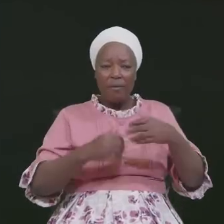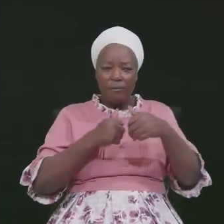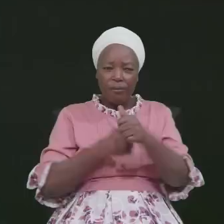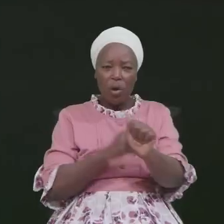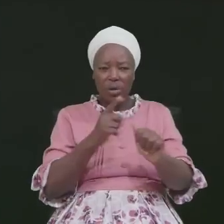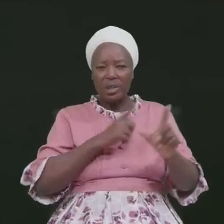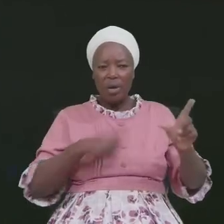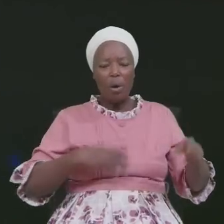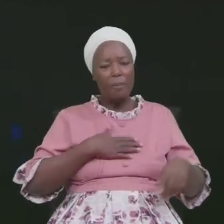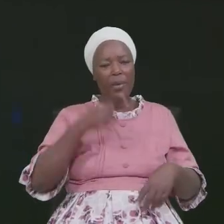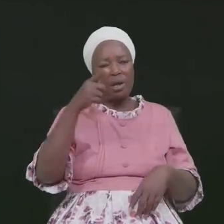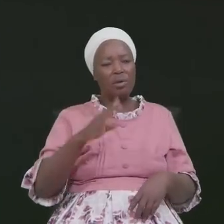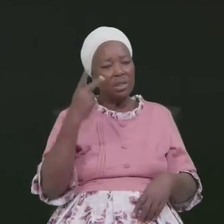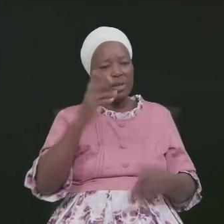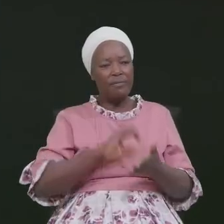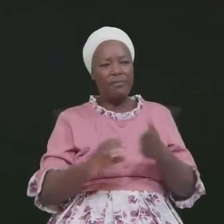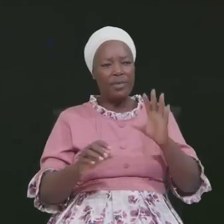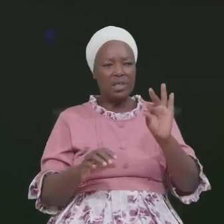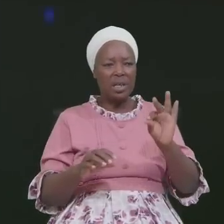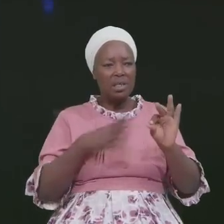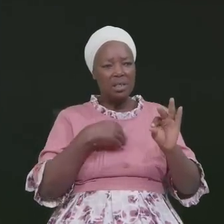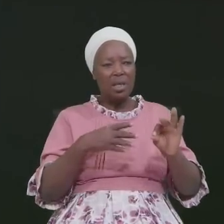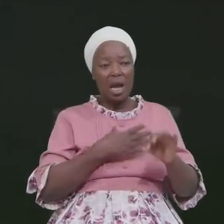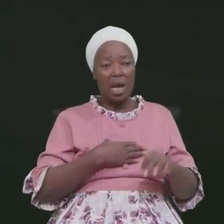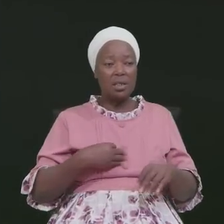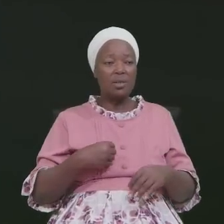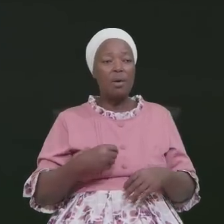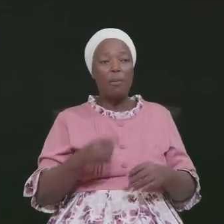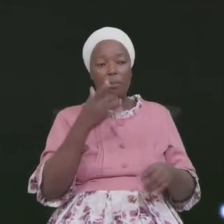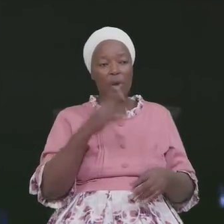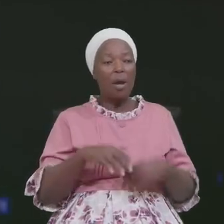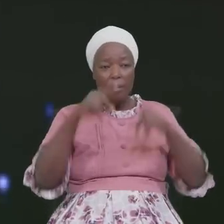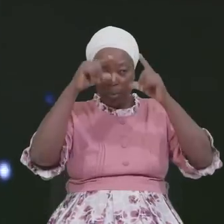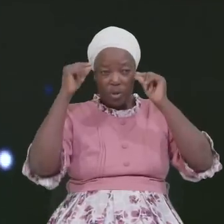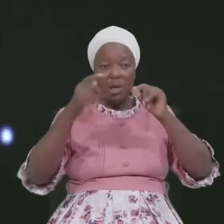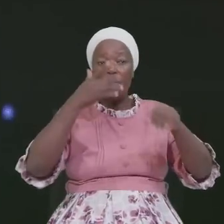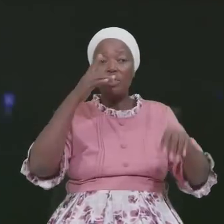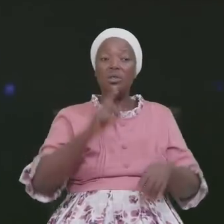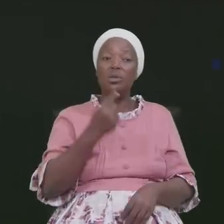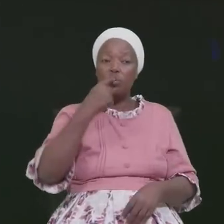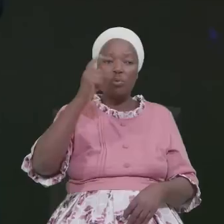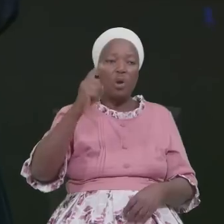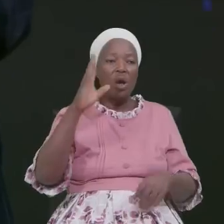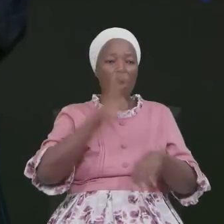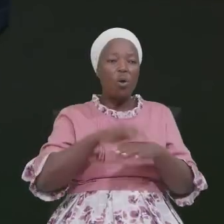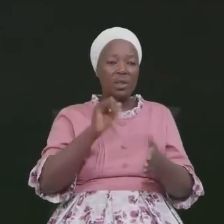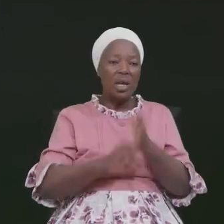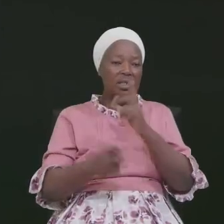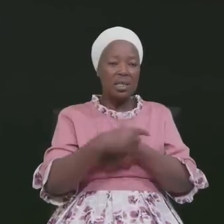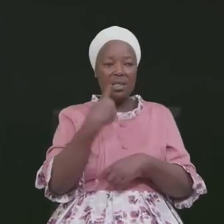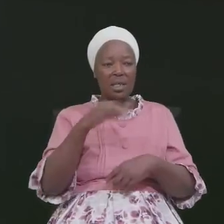Verse 9, it says, and Moses swore on that day, saying, surely